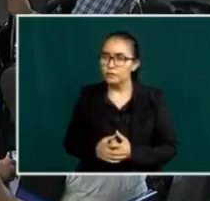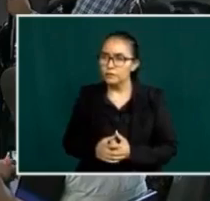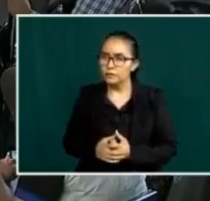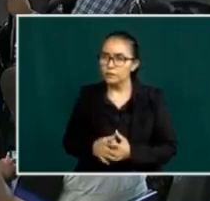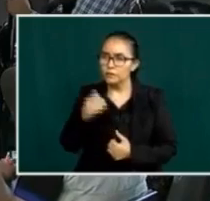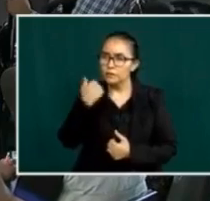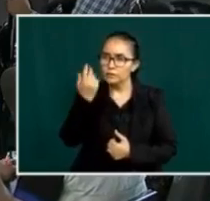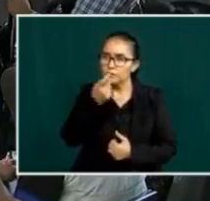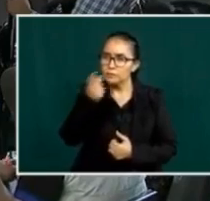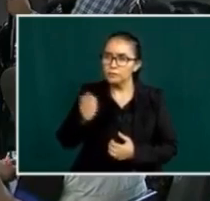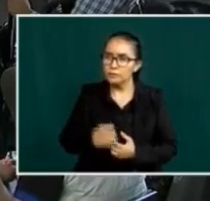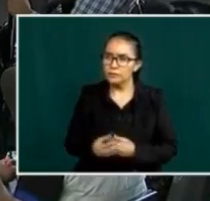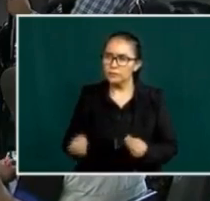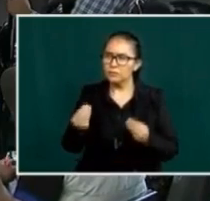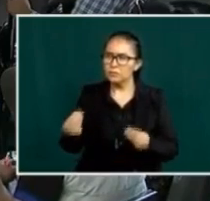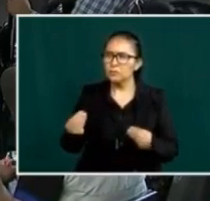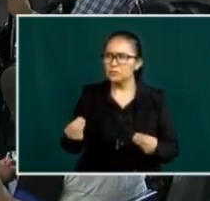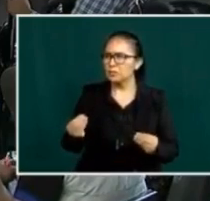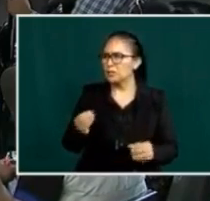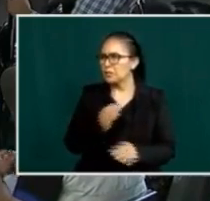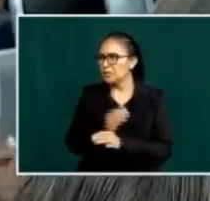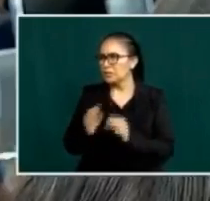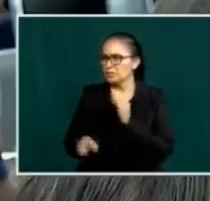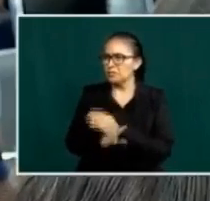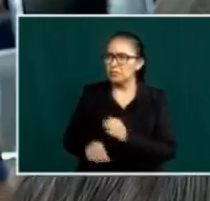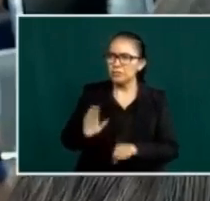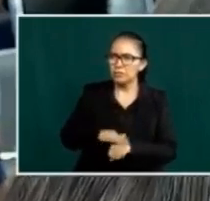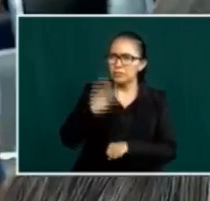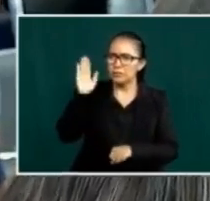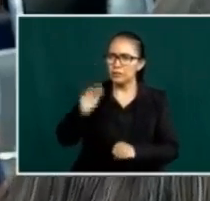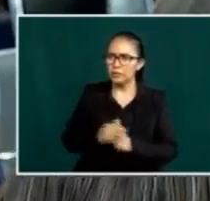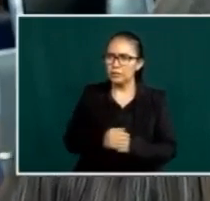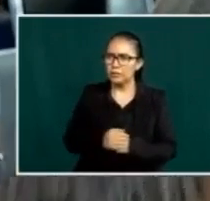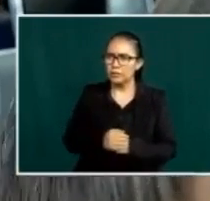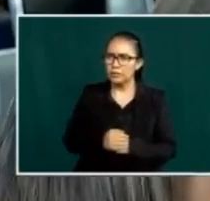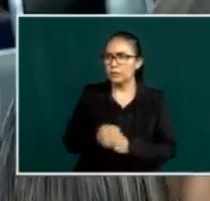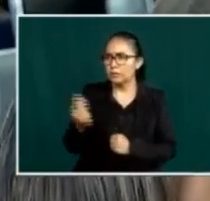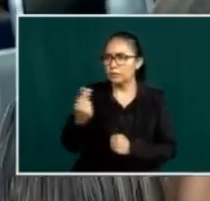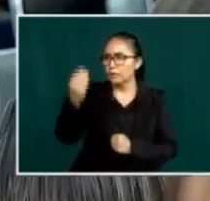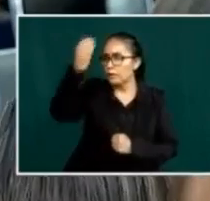That's all I want to manifest to you. But there's a lot more.